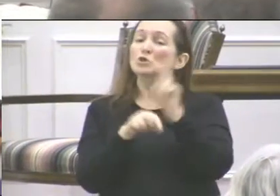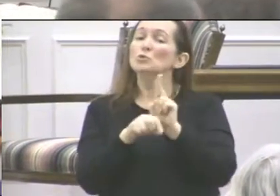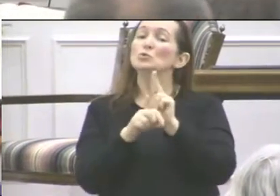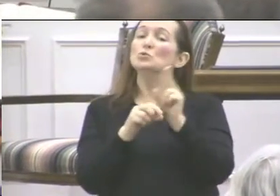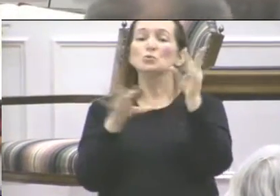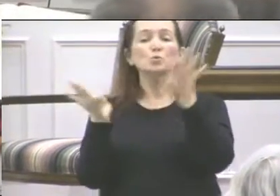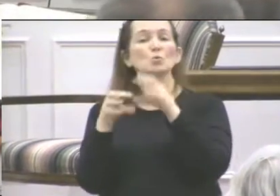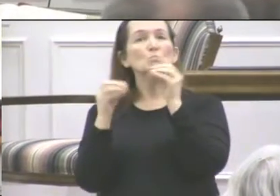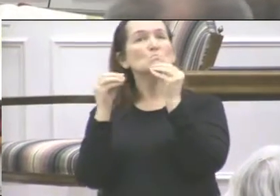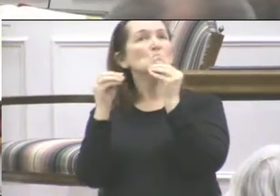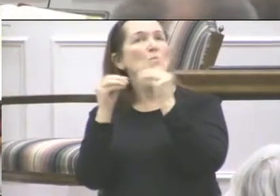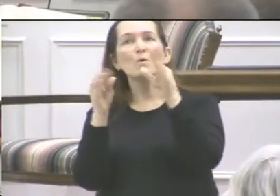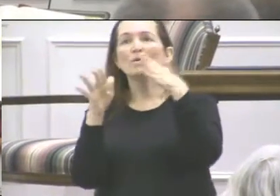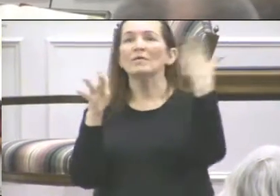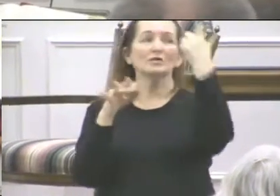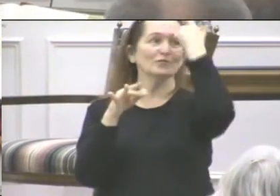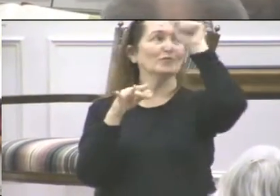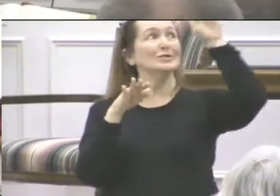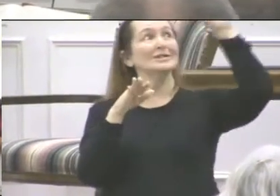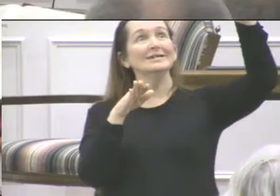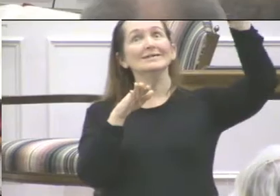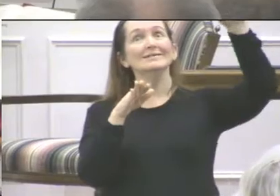do even more things.